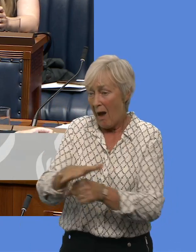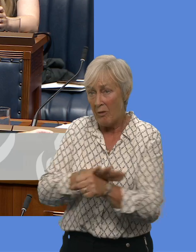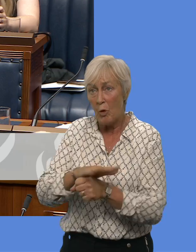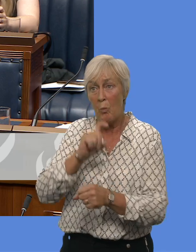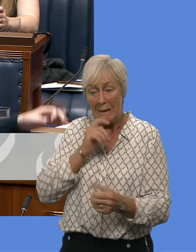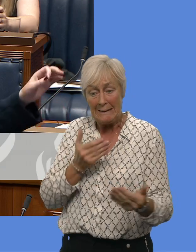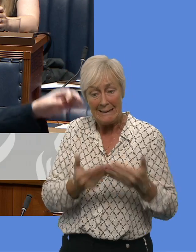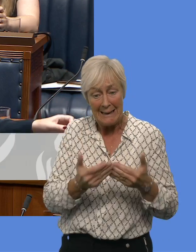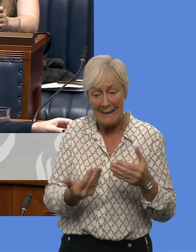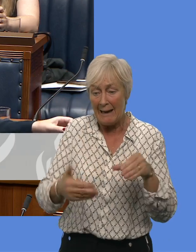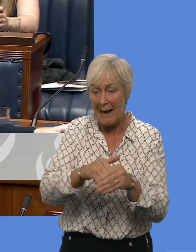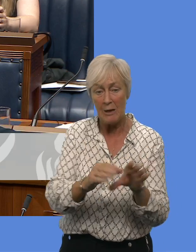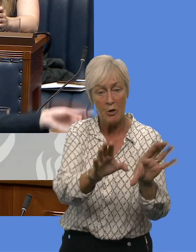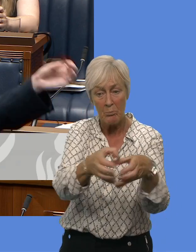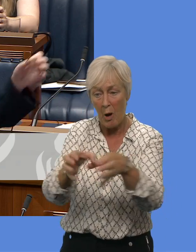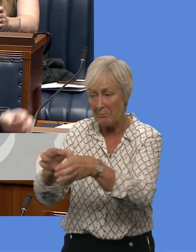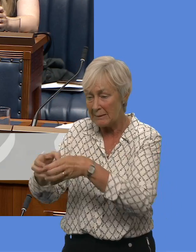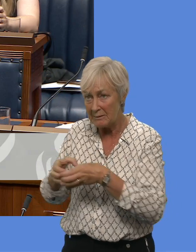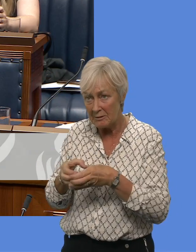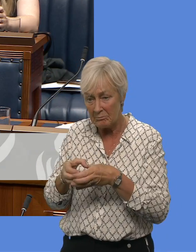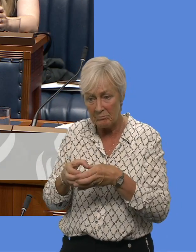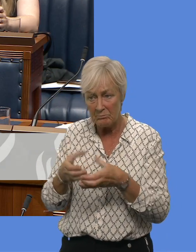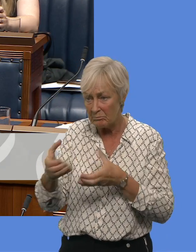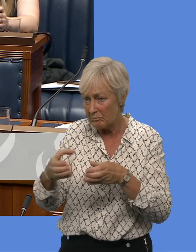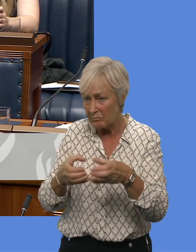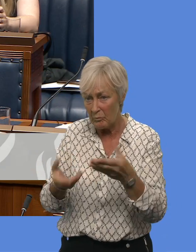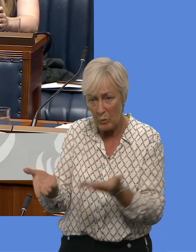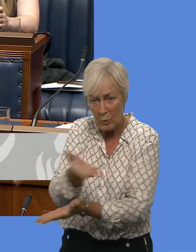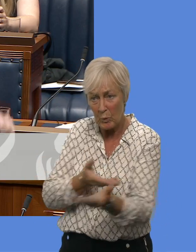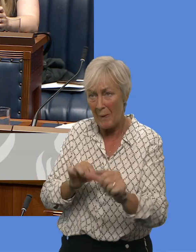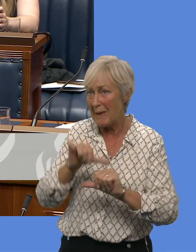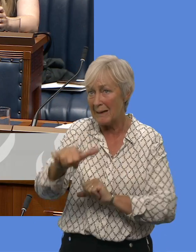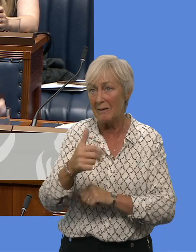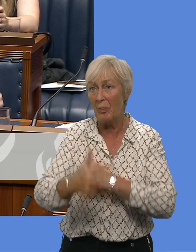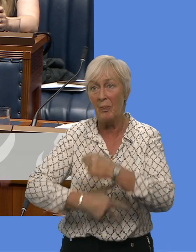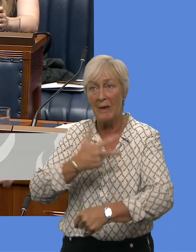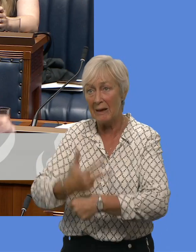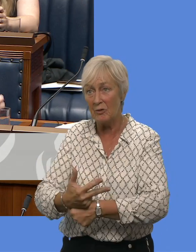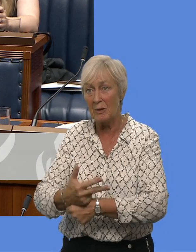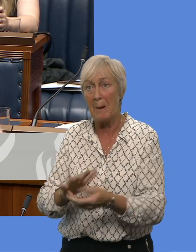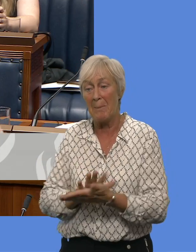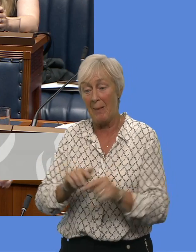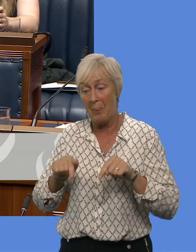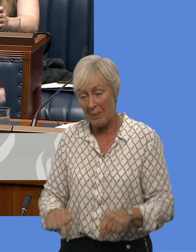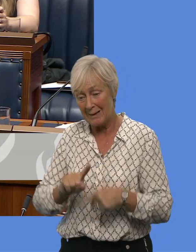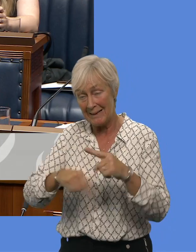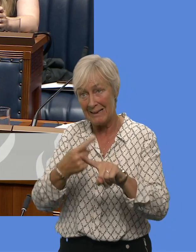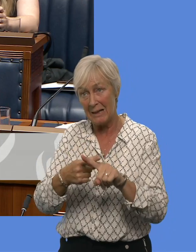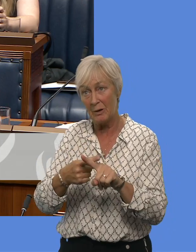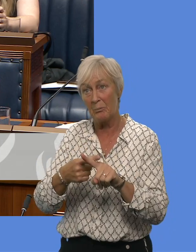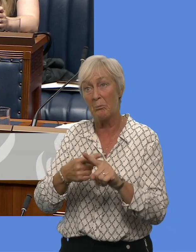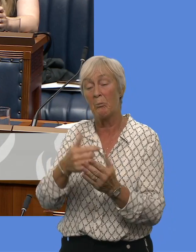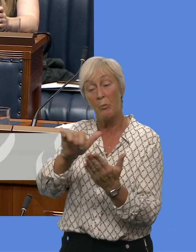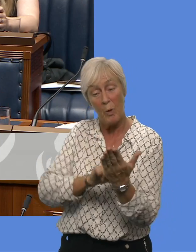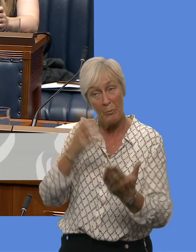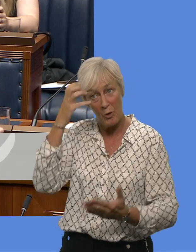within departments, cross-departmentally, being brought to the executive over the course of the next 3 years. This executive programme for government is